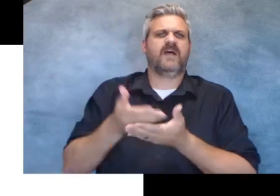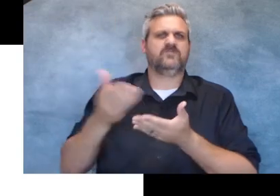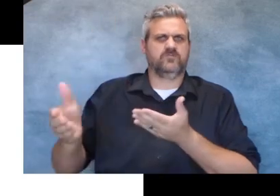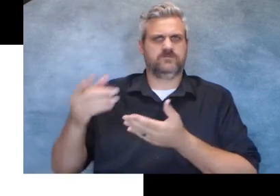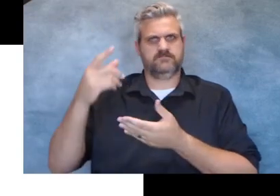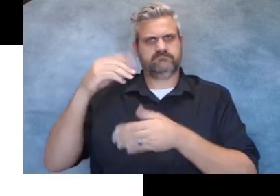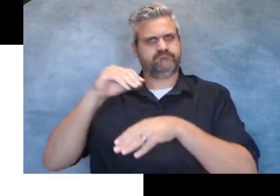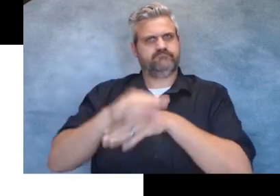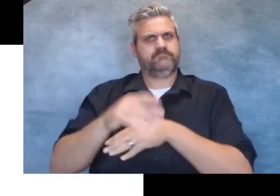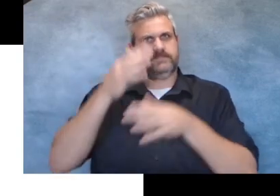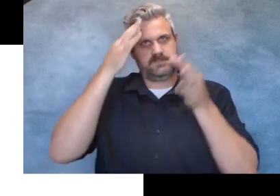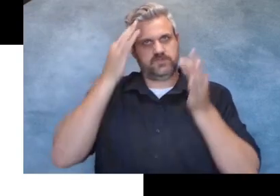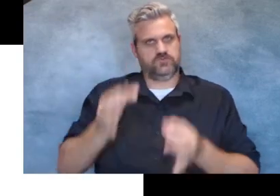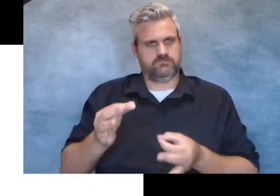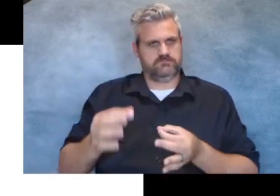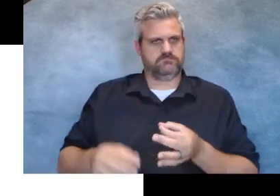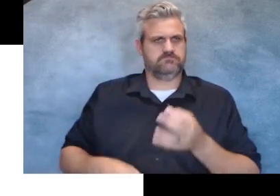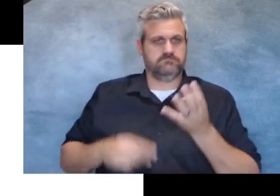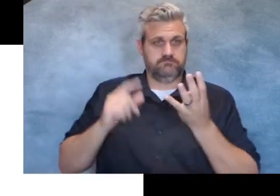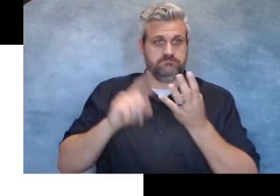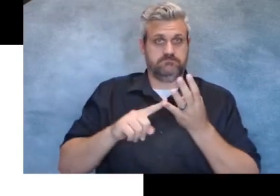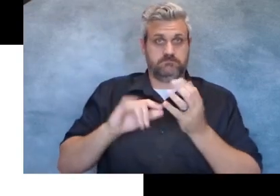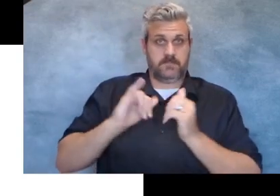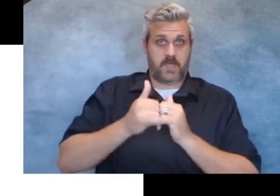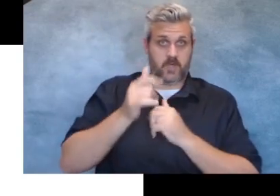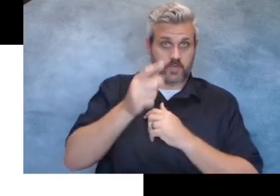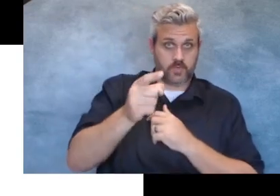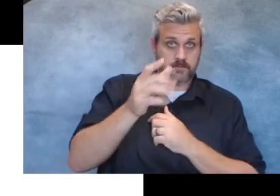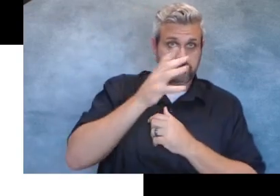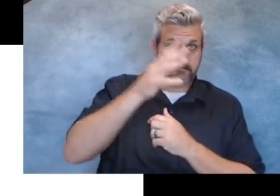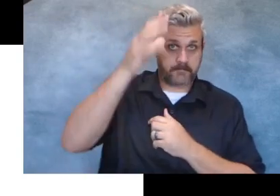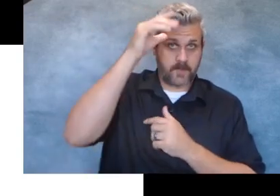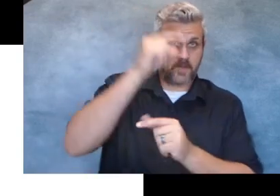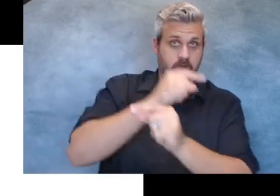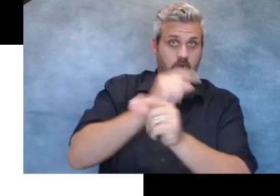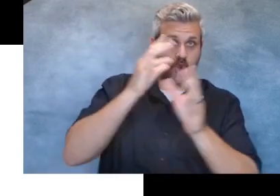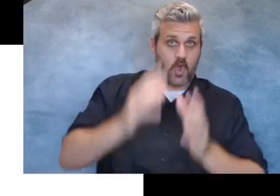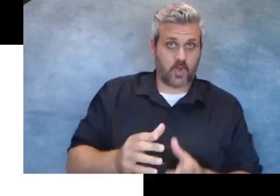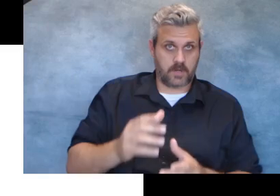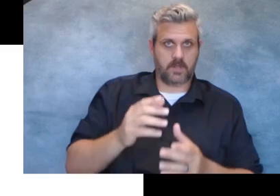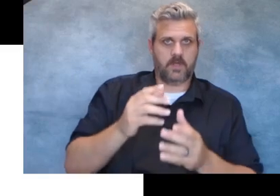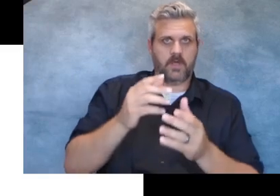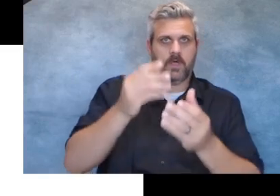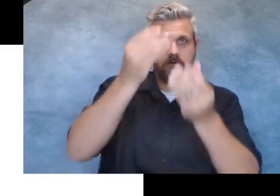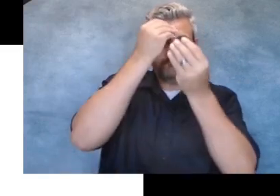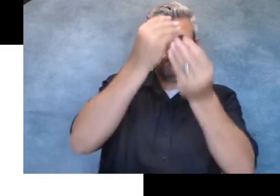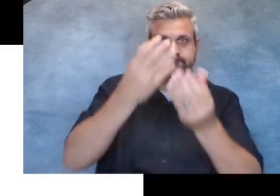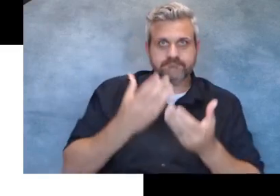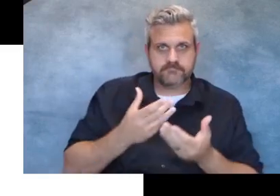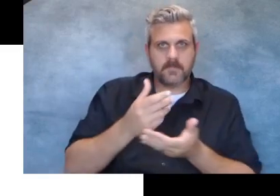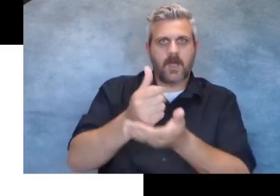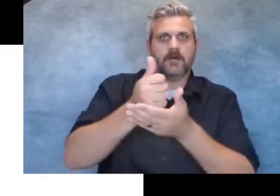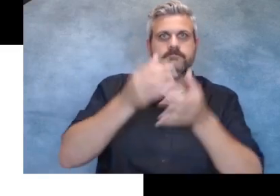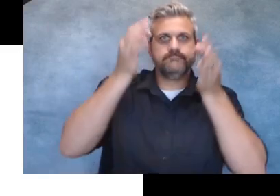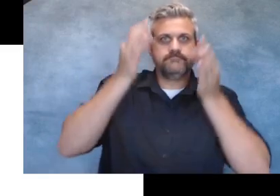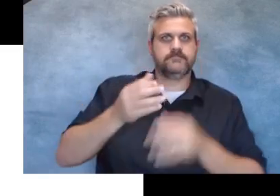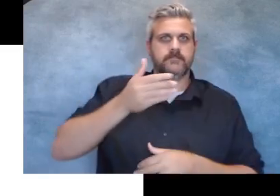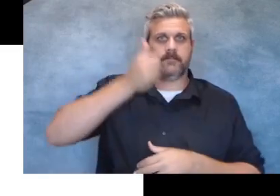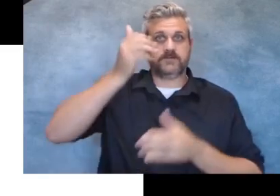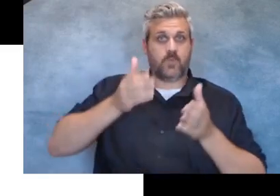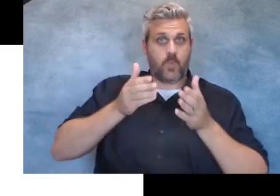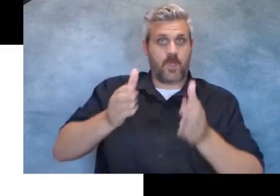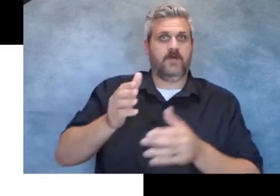the decision-making process. How you, as the parent or guardian, can contribute to determining the best way for your